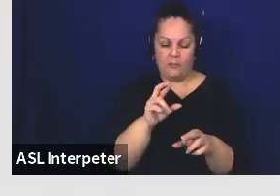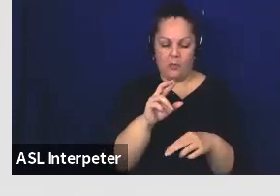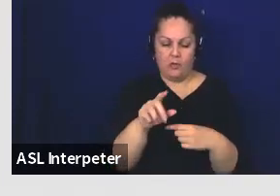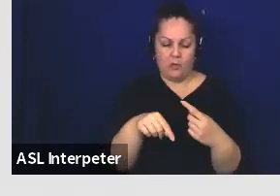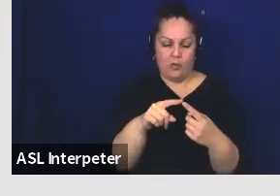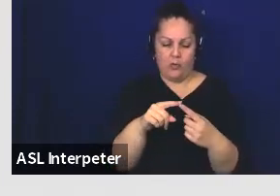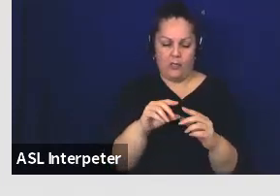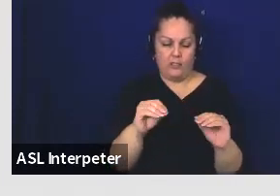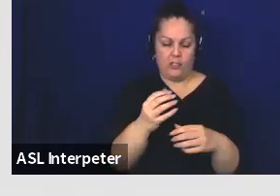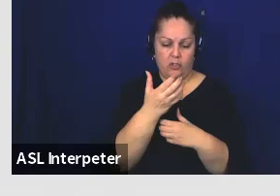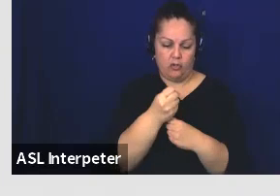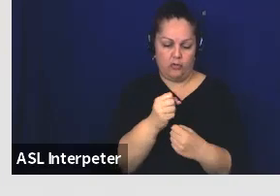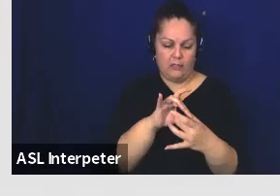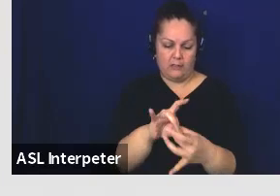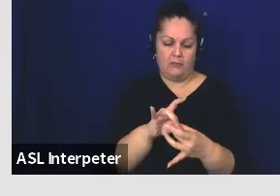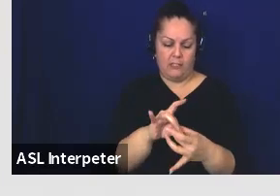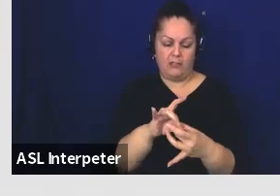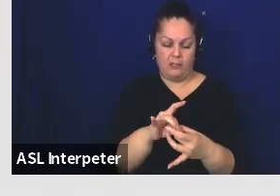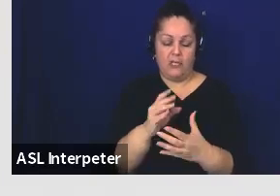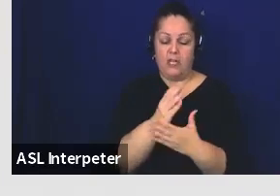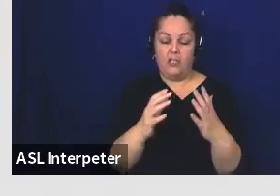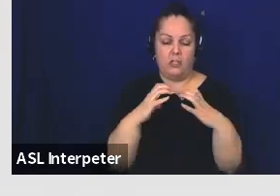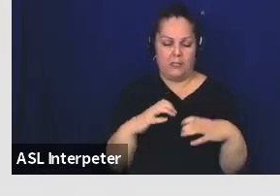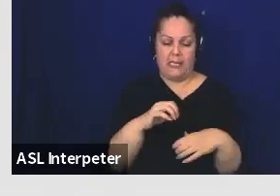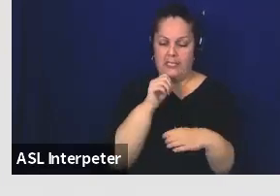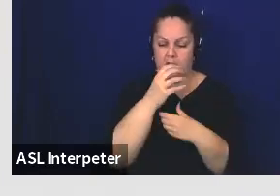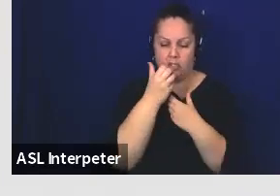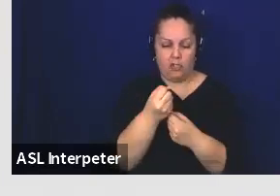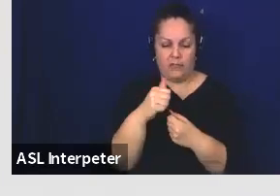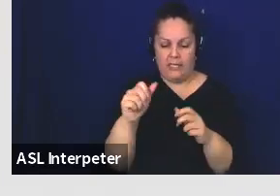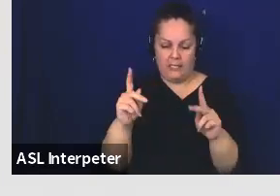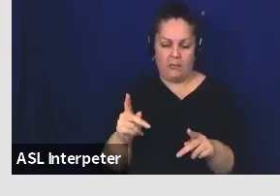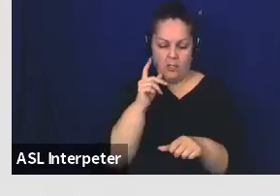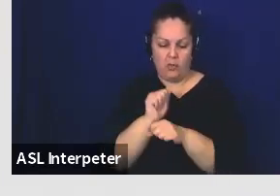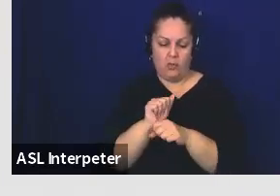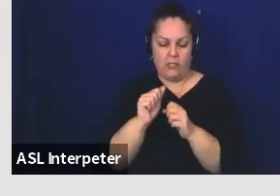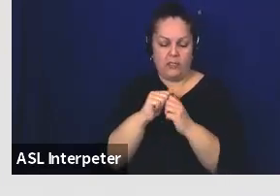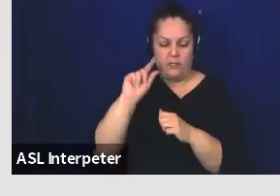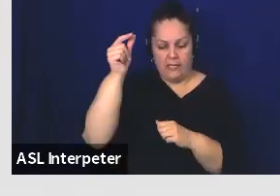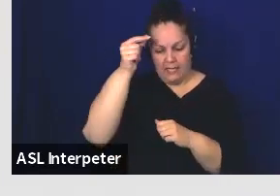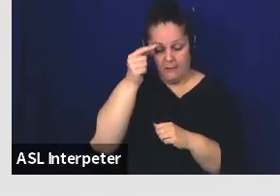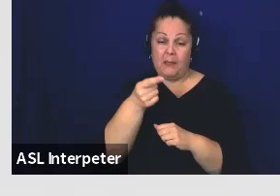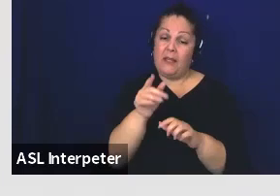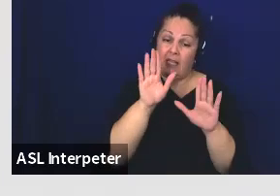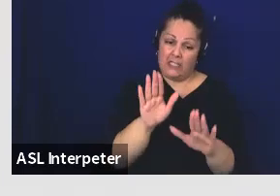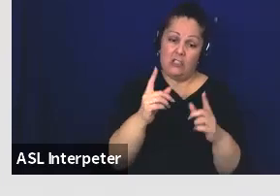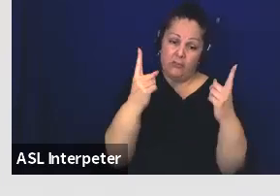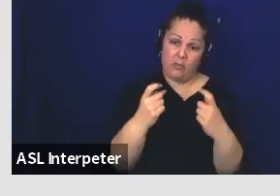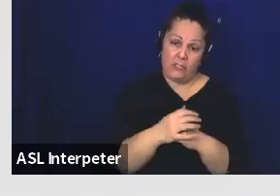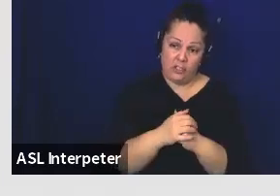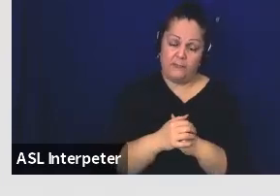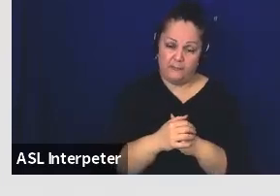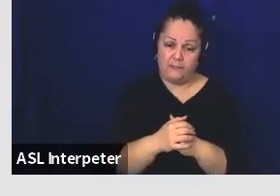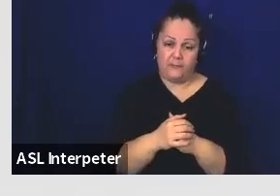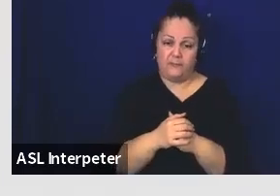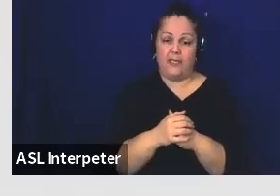of trust in the relationship with the client. Some clients are very distrustful of anyone who works with the government. That is a fantastic question. And